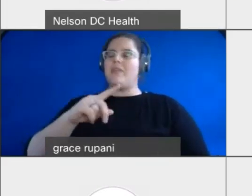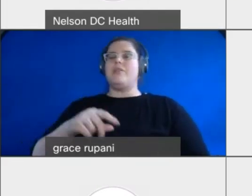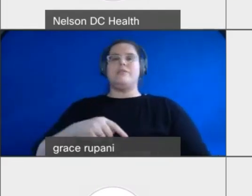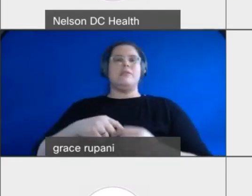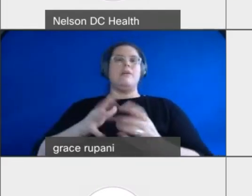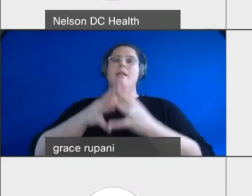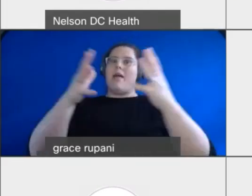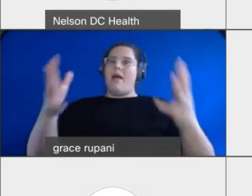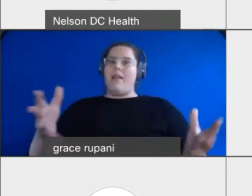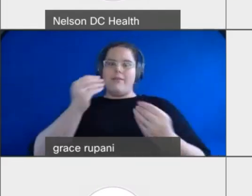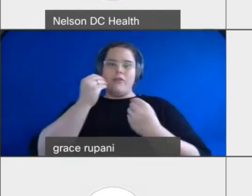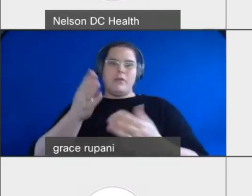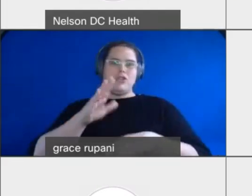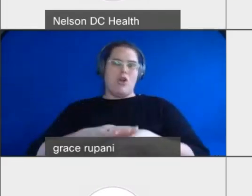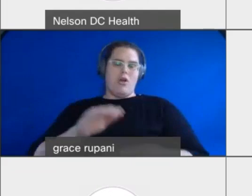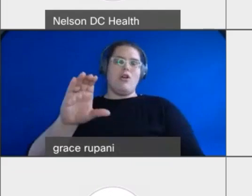on